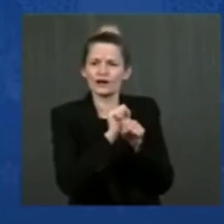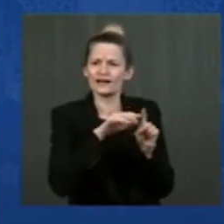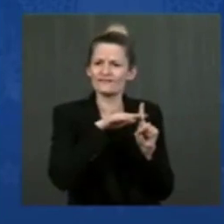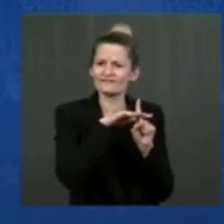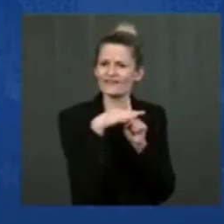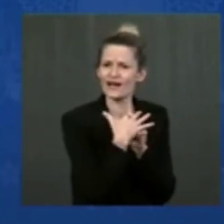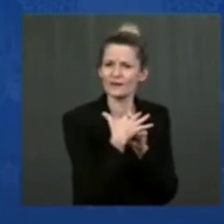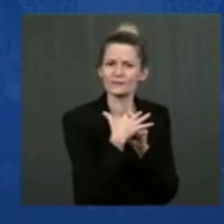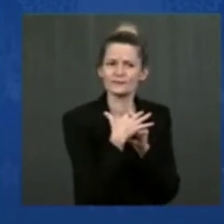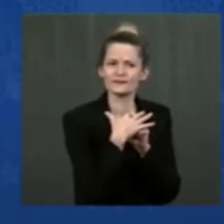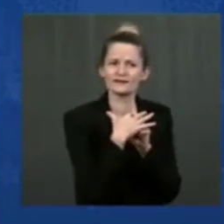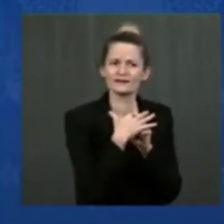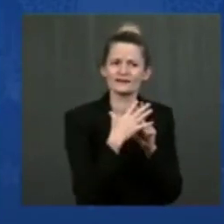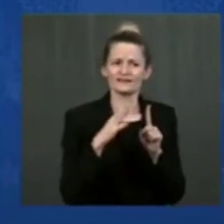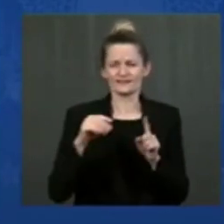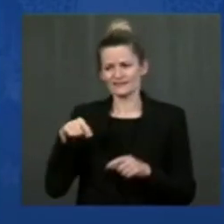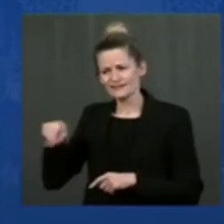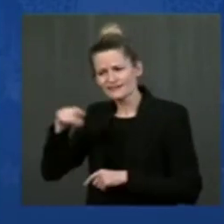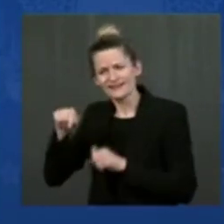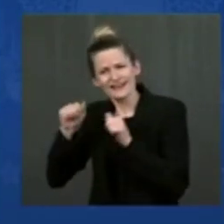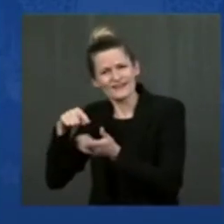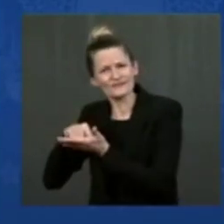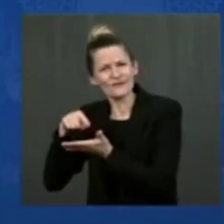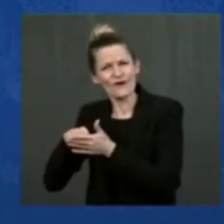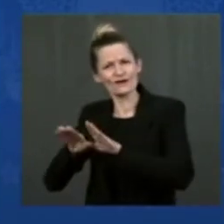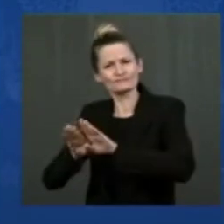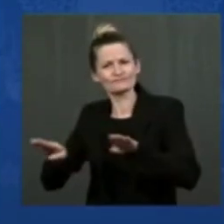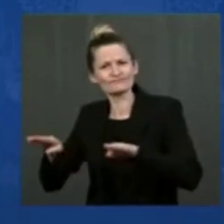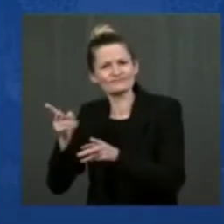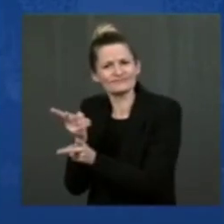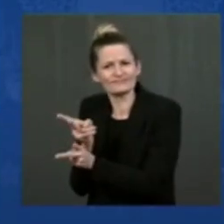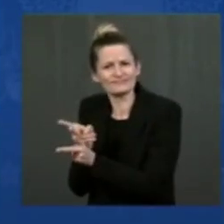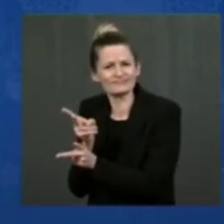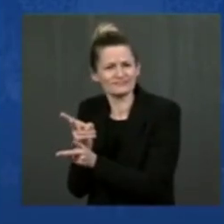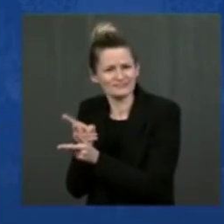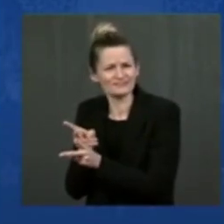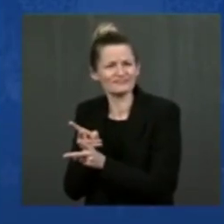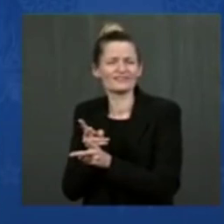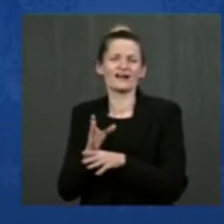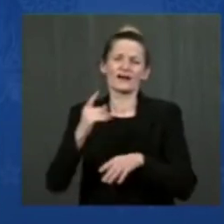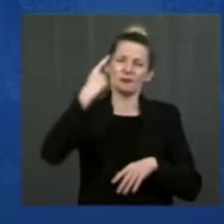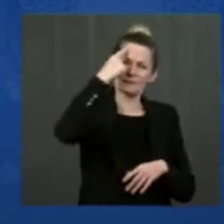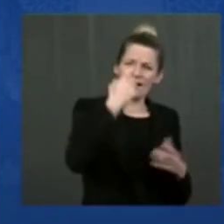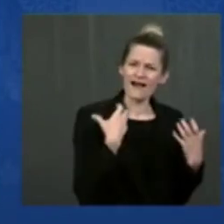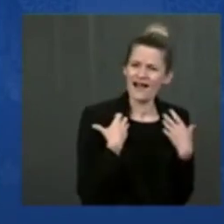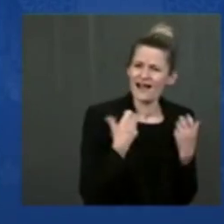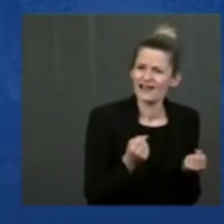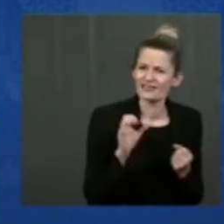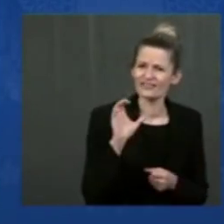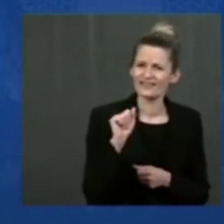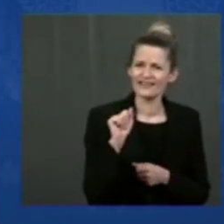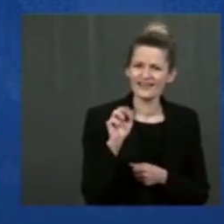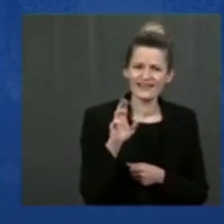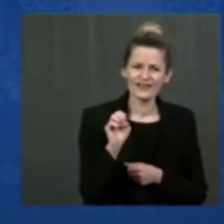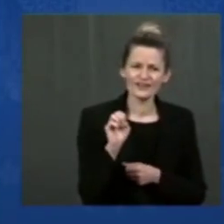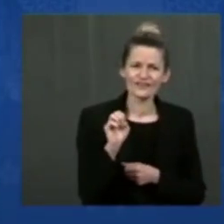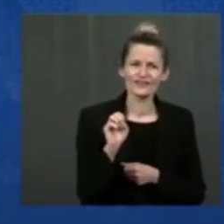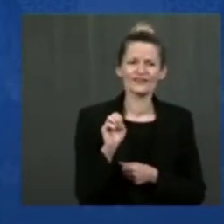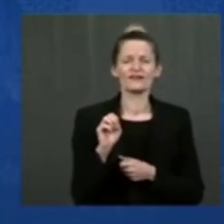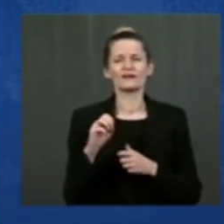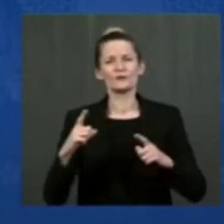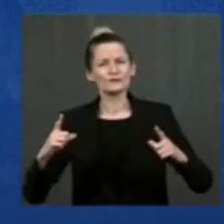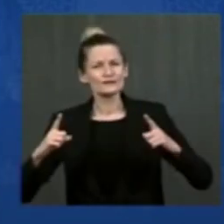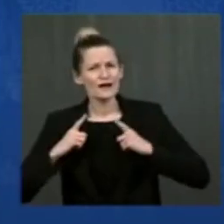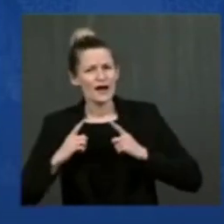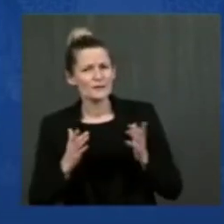training, physical and mental health care, dignified retirements, things that we fight for every single day, freedom from harassment, discrimination,